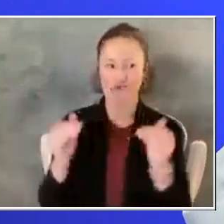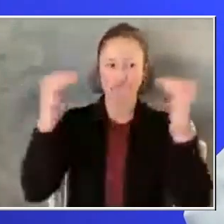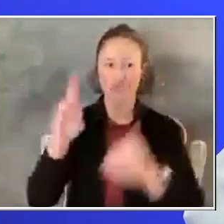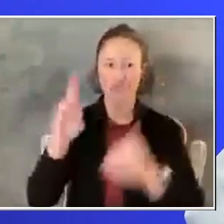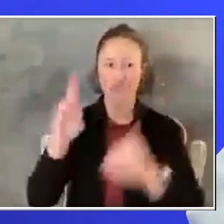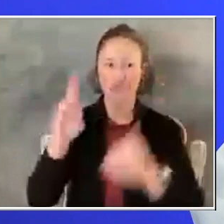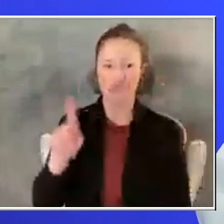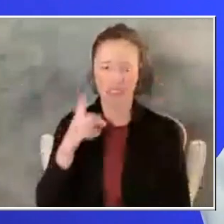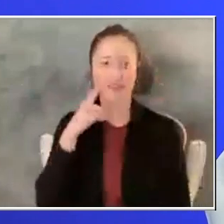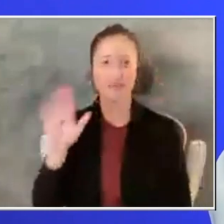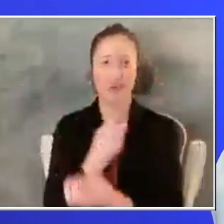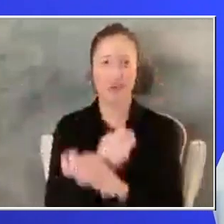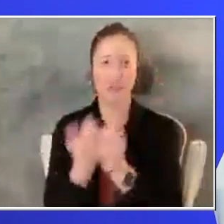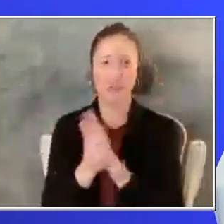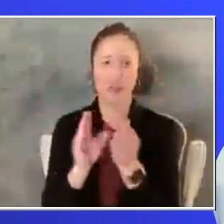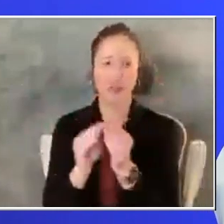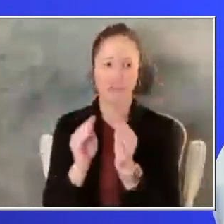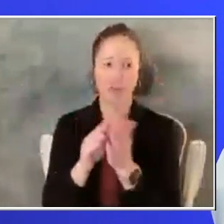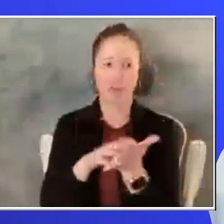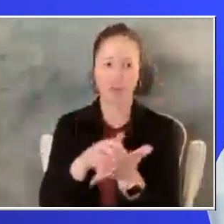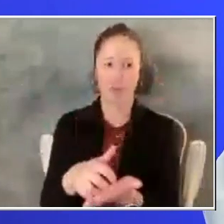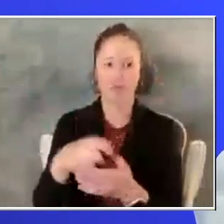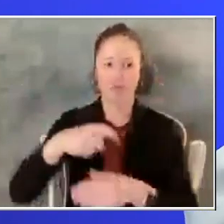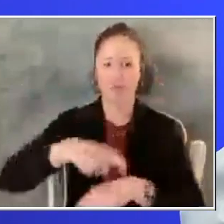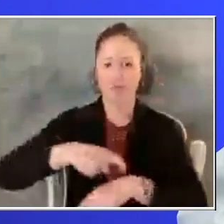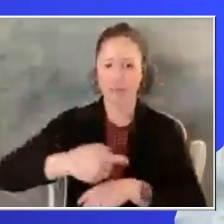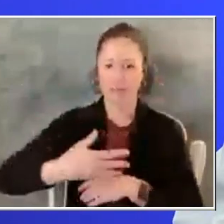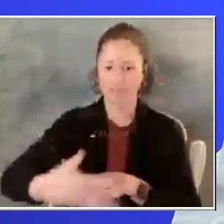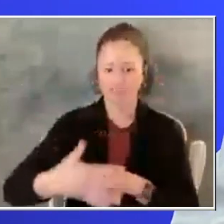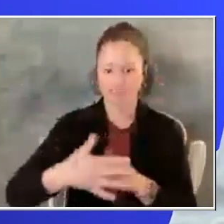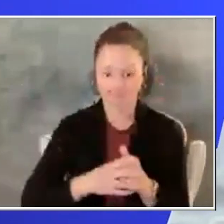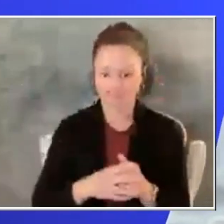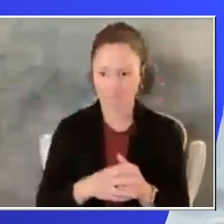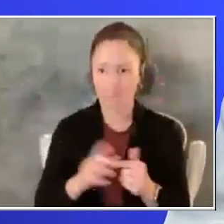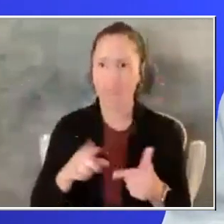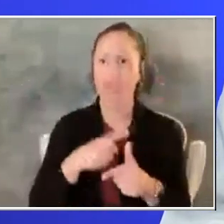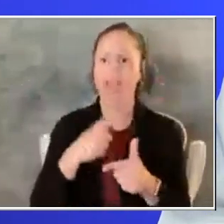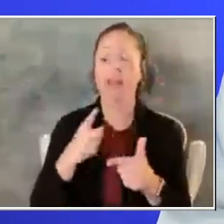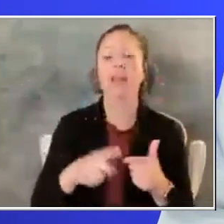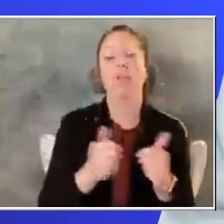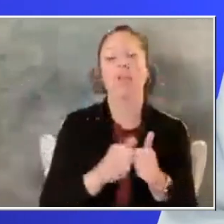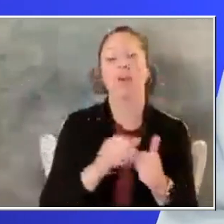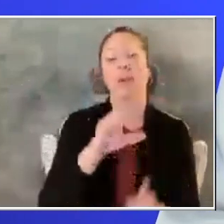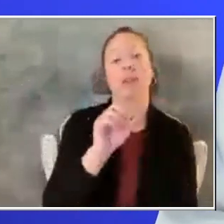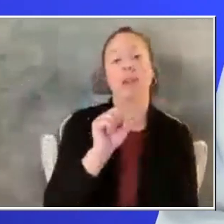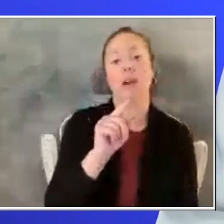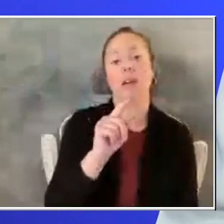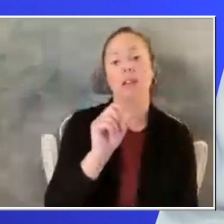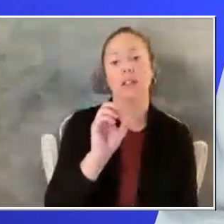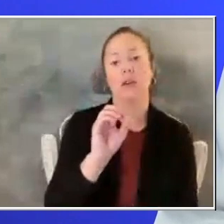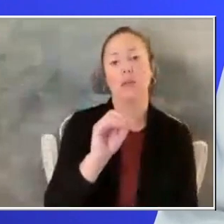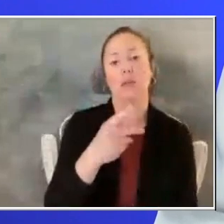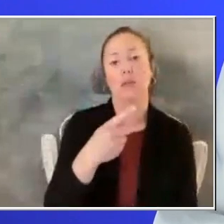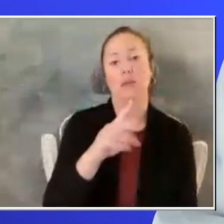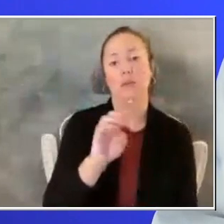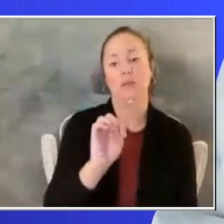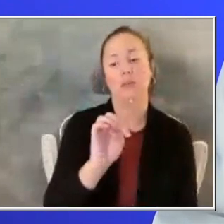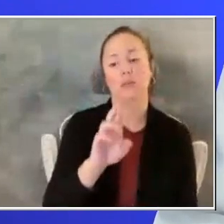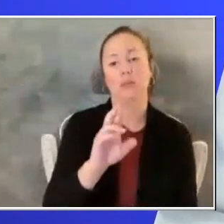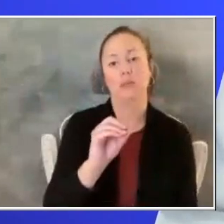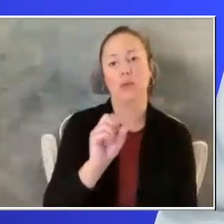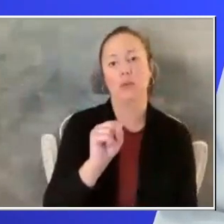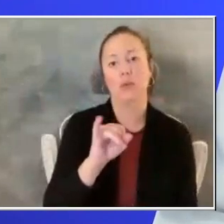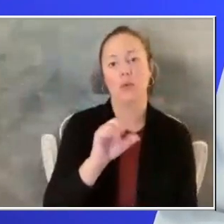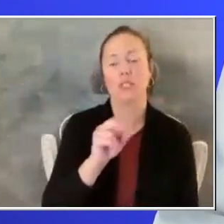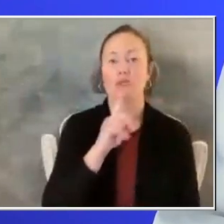weaker over time, and then osteoporosis really is when somebody is at a very high risk of fragility fracture.